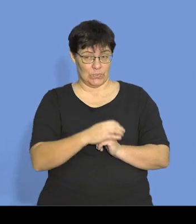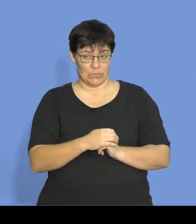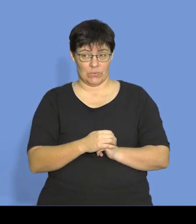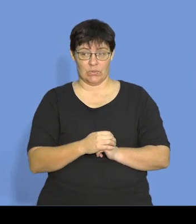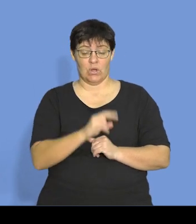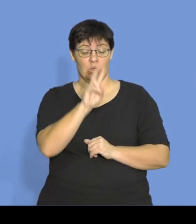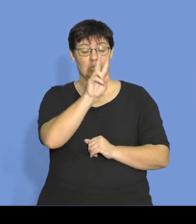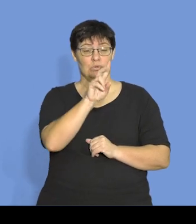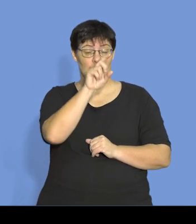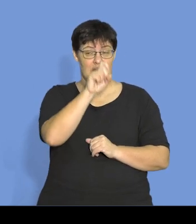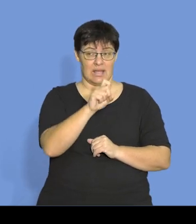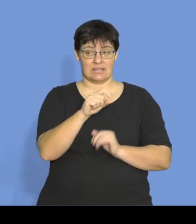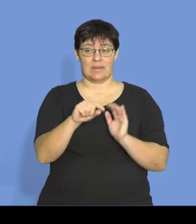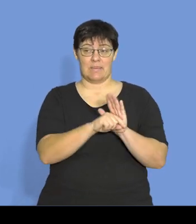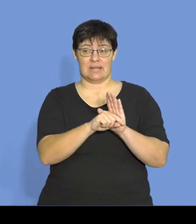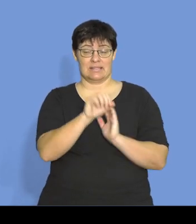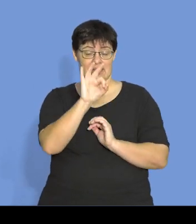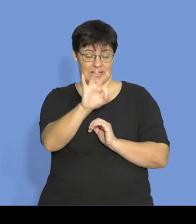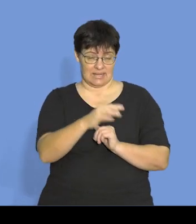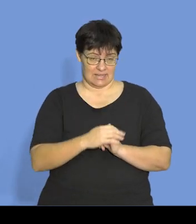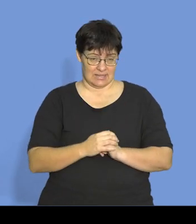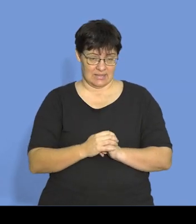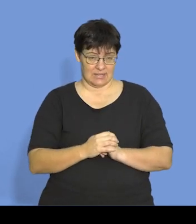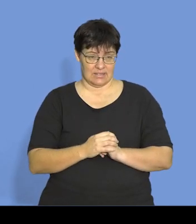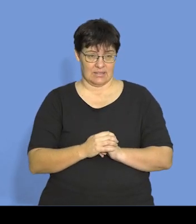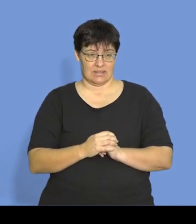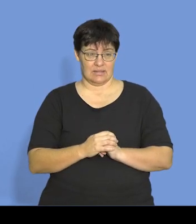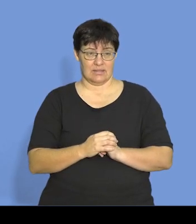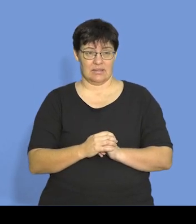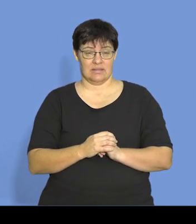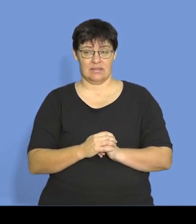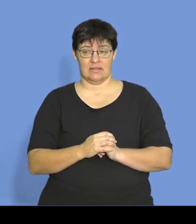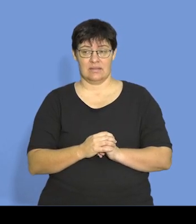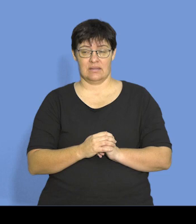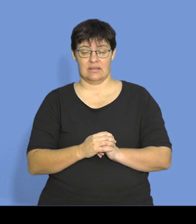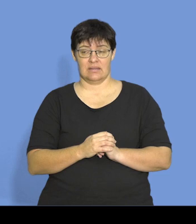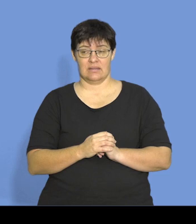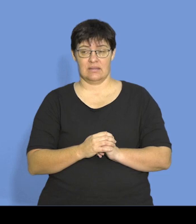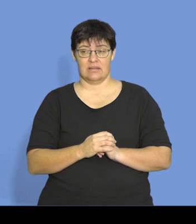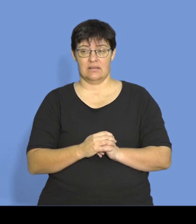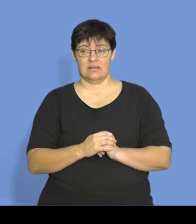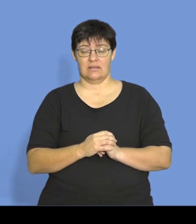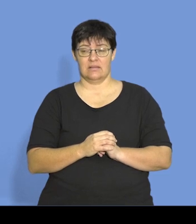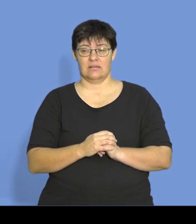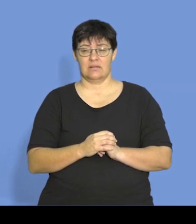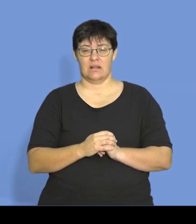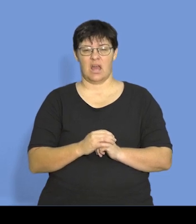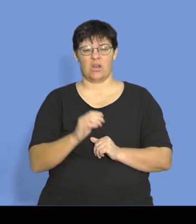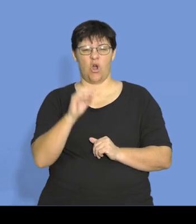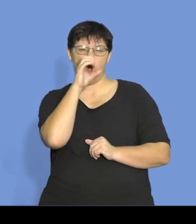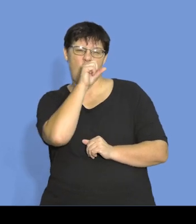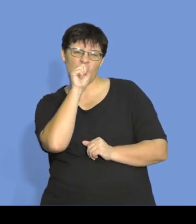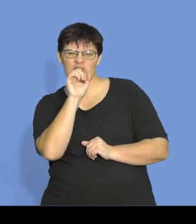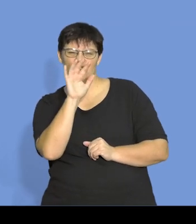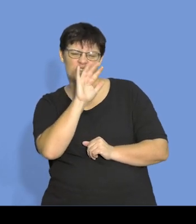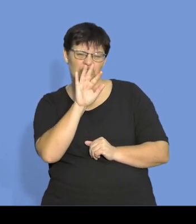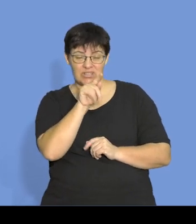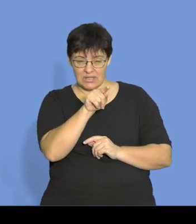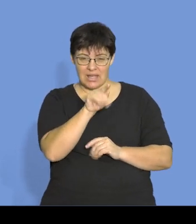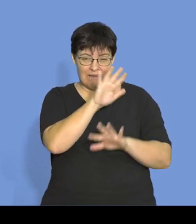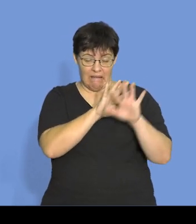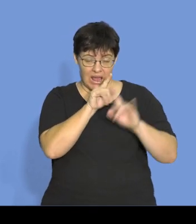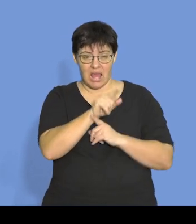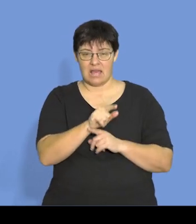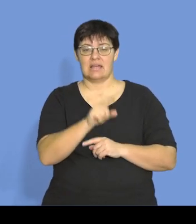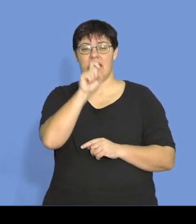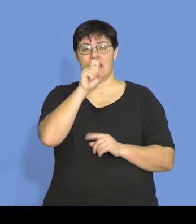blue graph here will be the 2x minus 3, and the other color here, which is like orange,